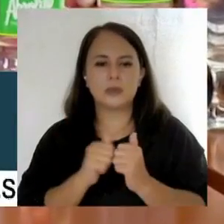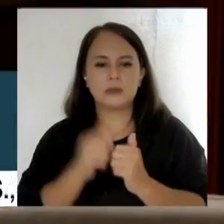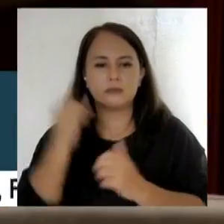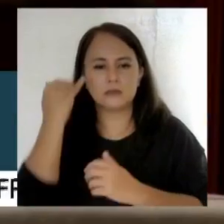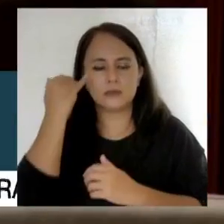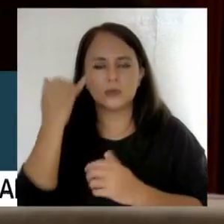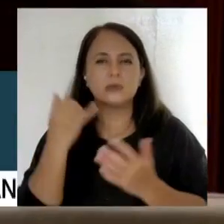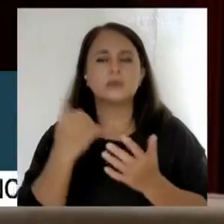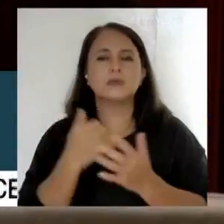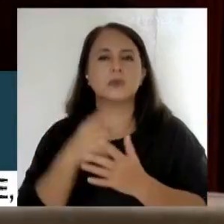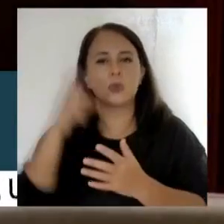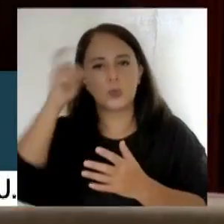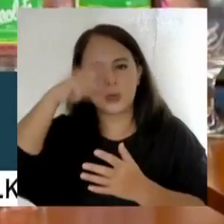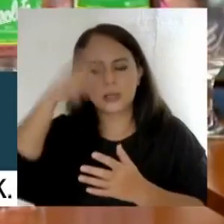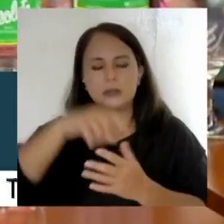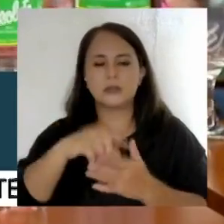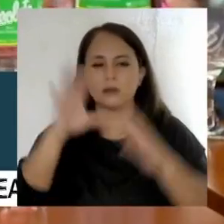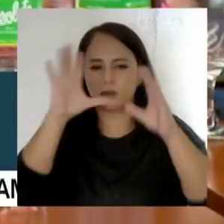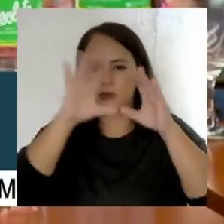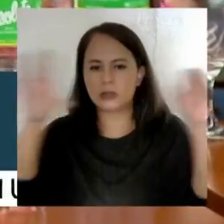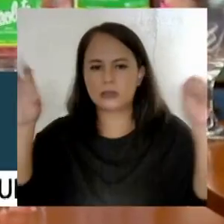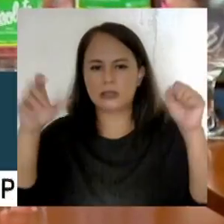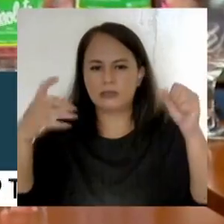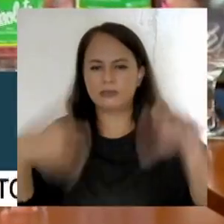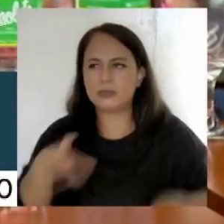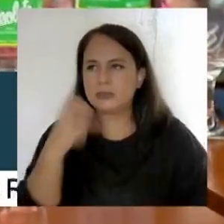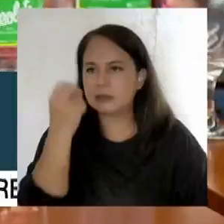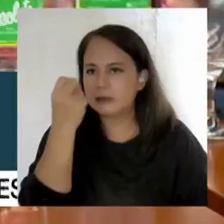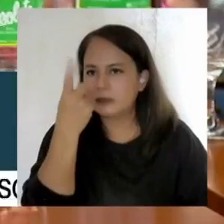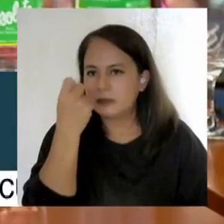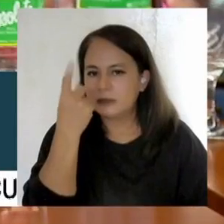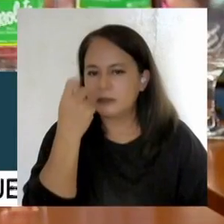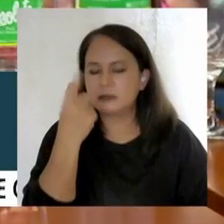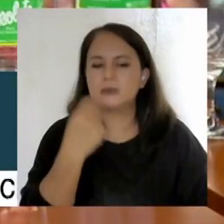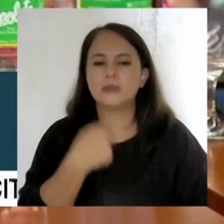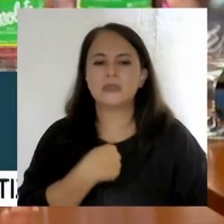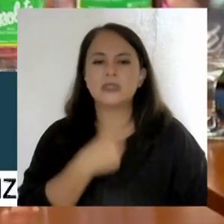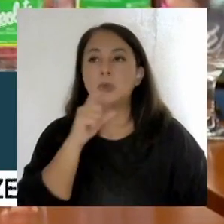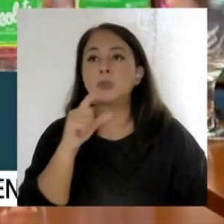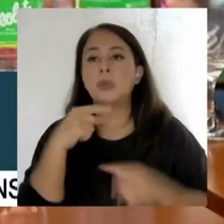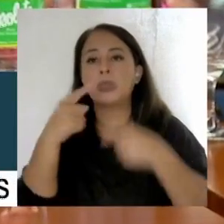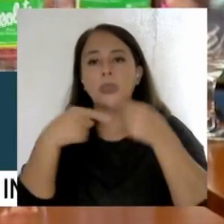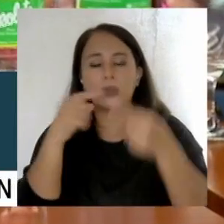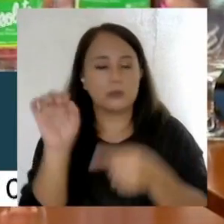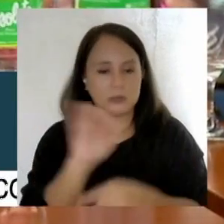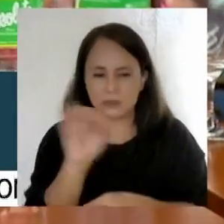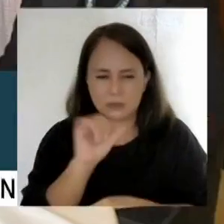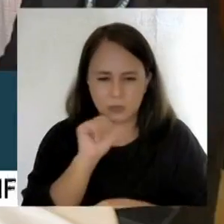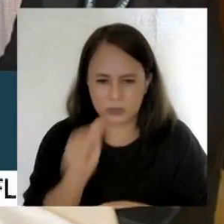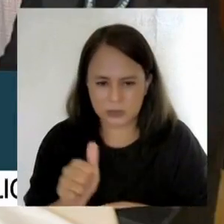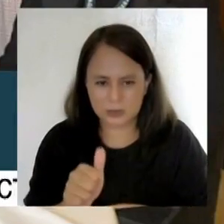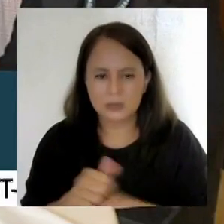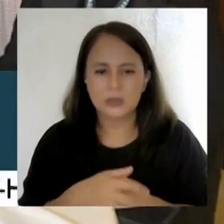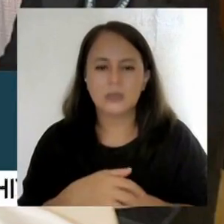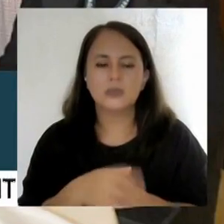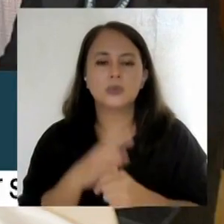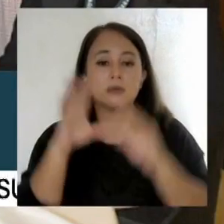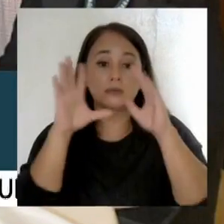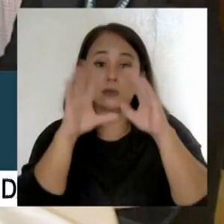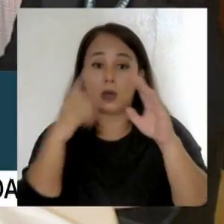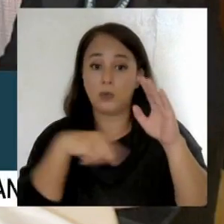president who understands more than words, and na yung presidente natin